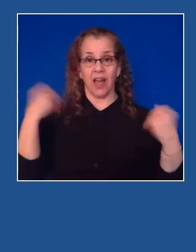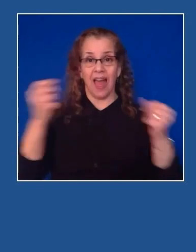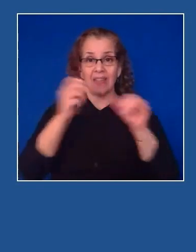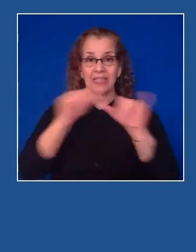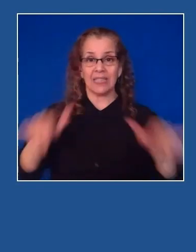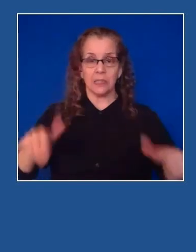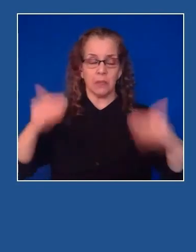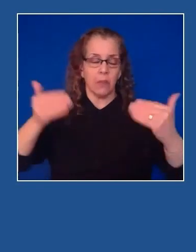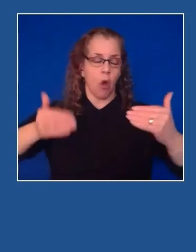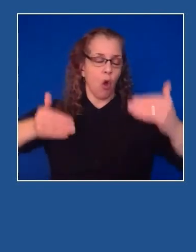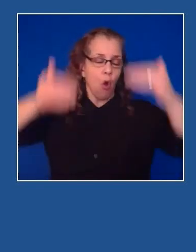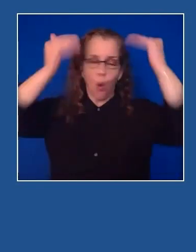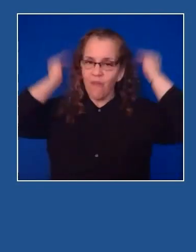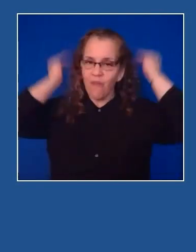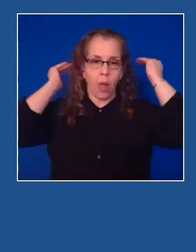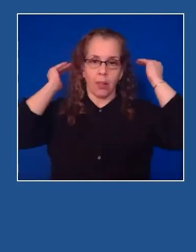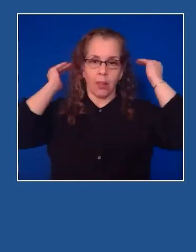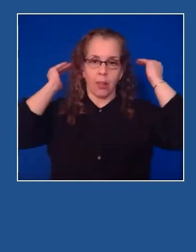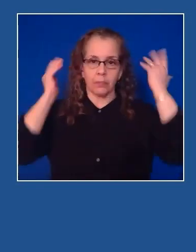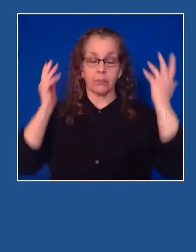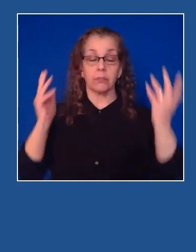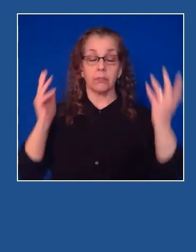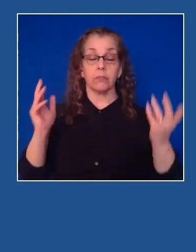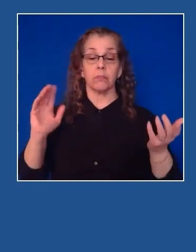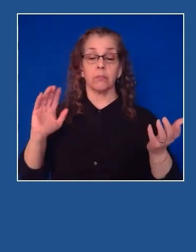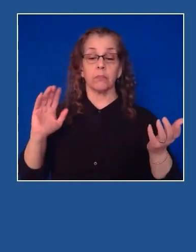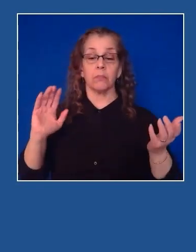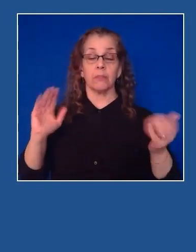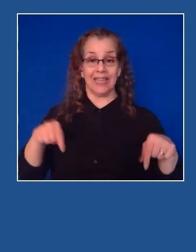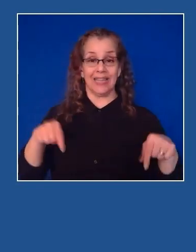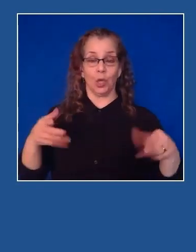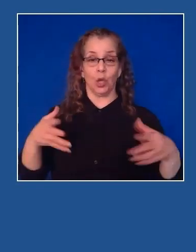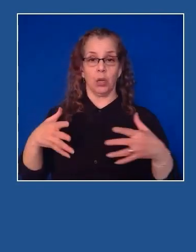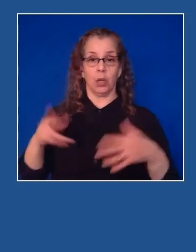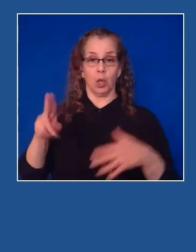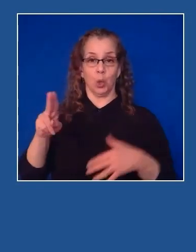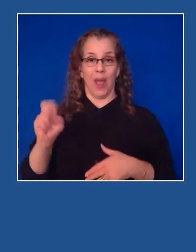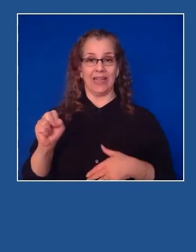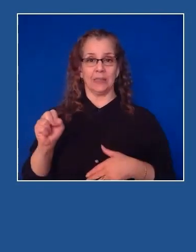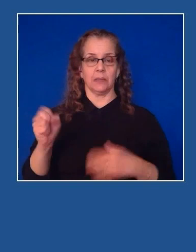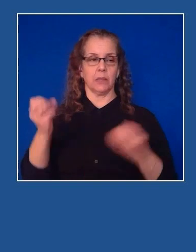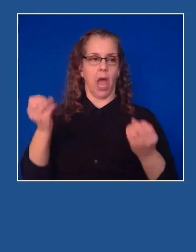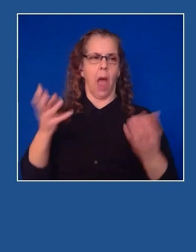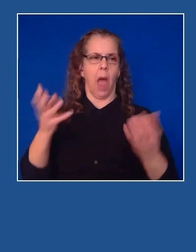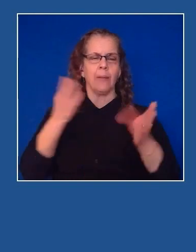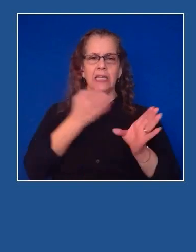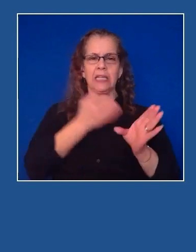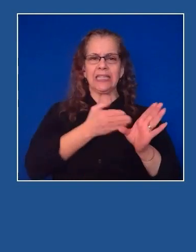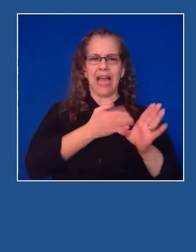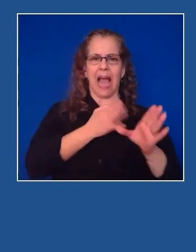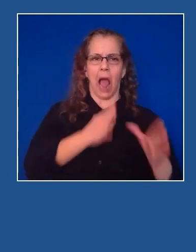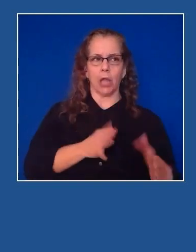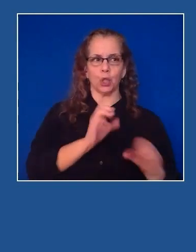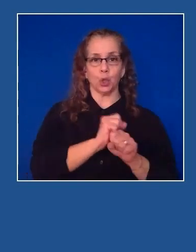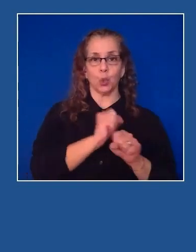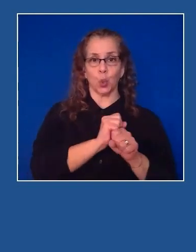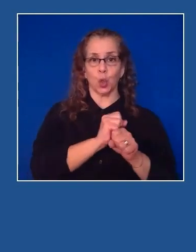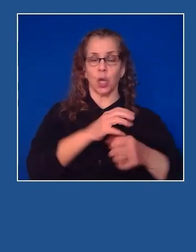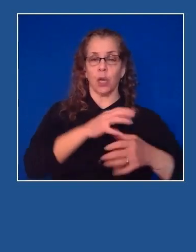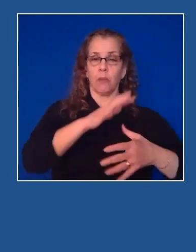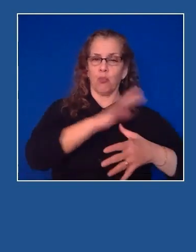For example, if you compare in the United States, the number of, say, psychologists who work in primary care